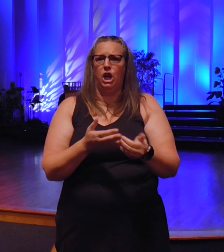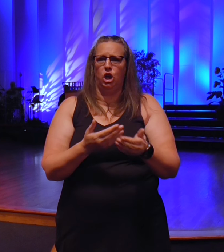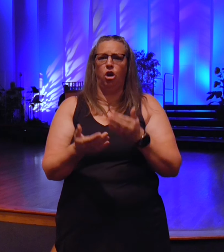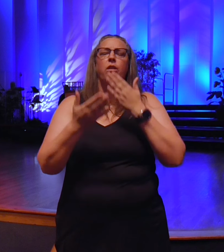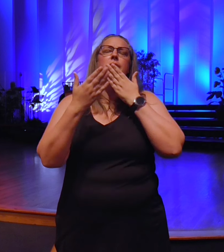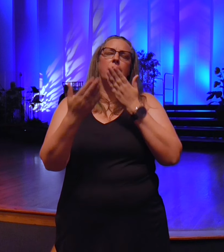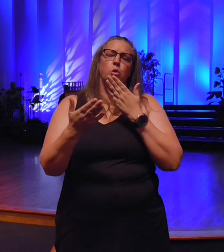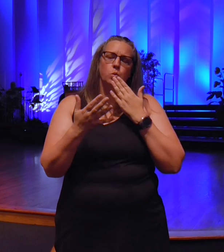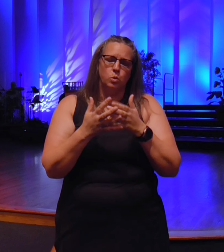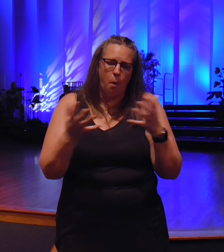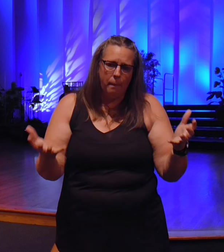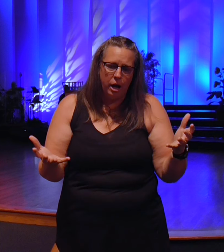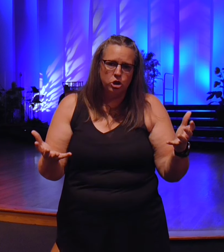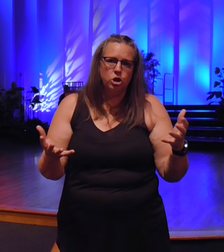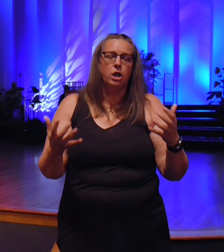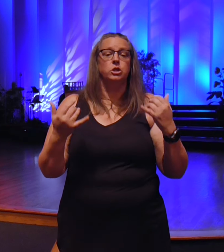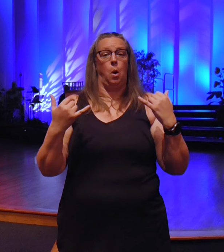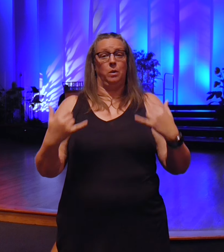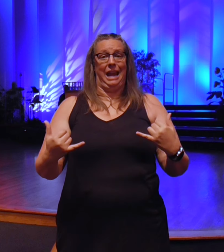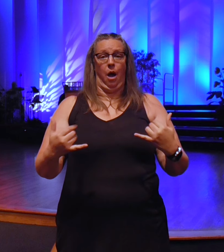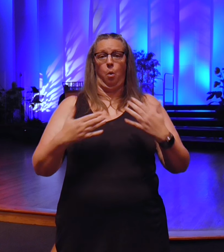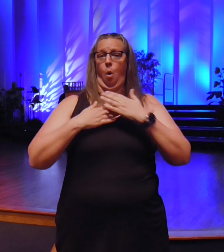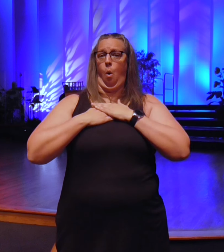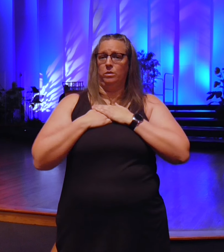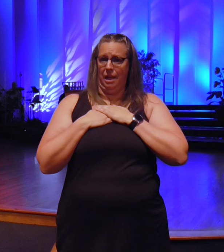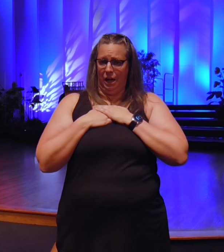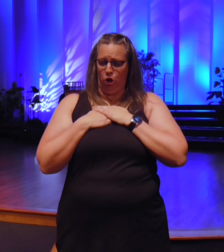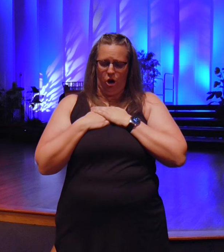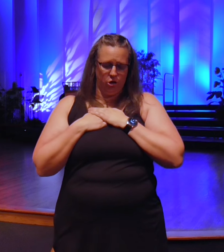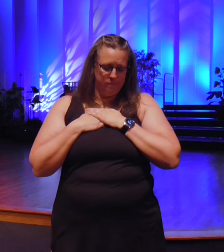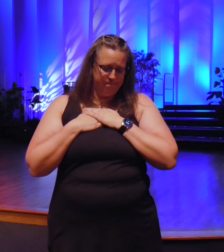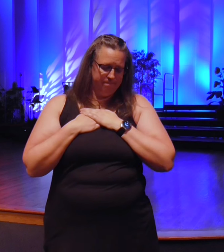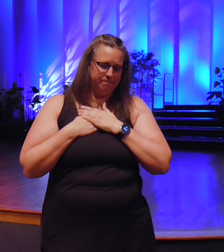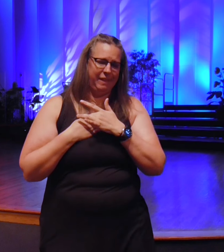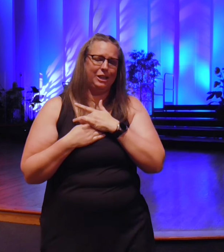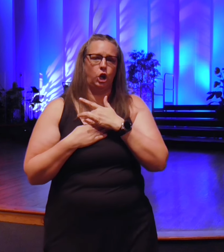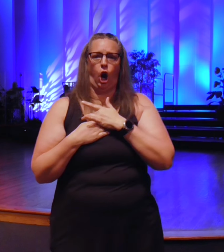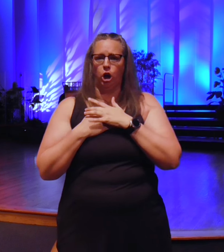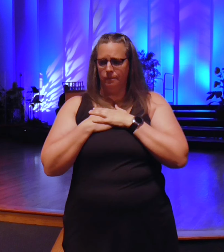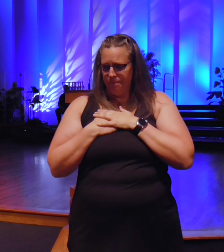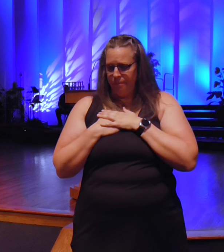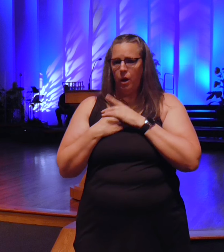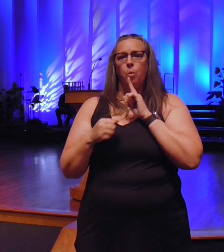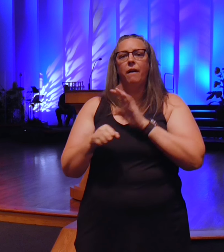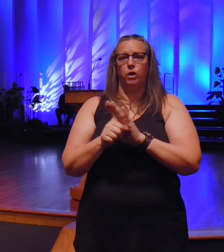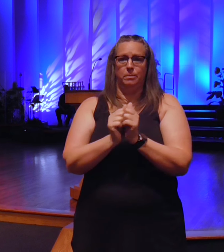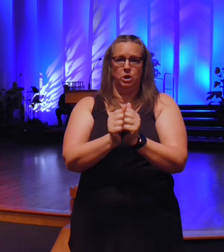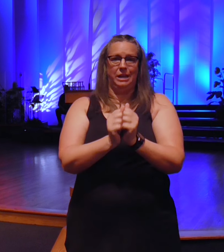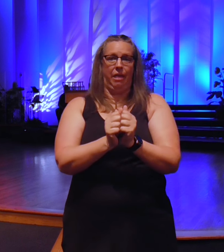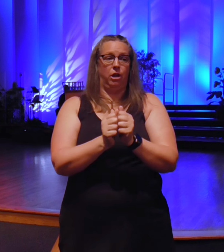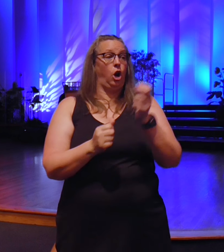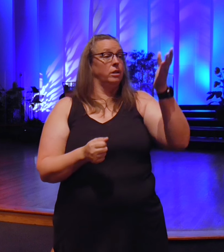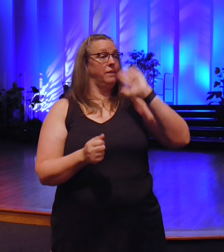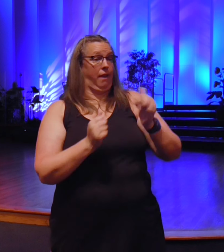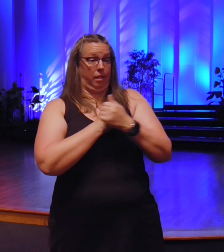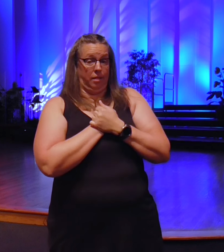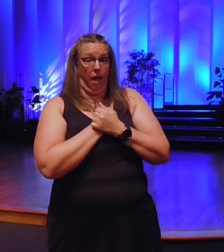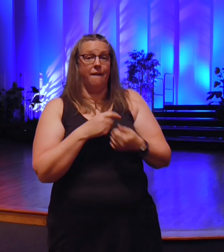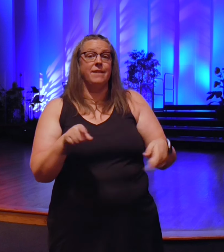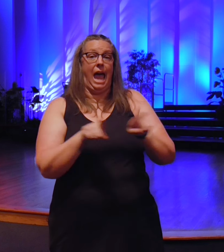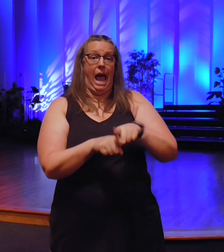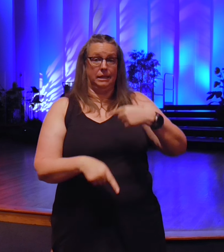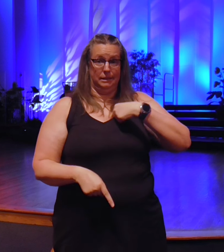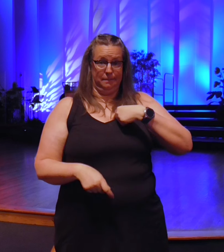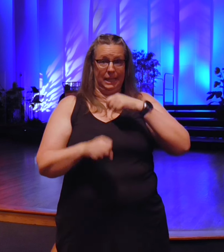very much. And I invite you to hold that in your heart now, whatever your contributions are, and we're going to affirm together. Divine love,